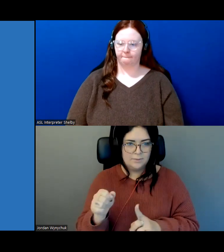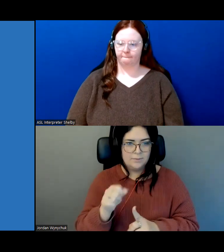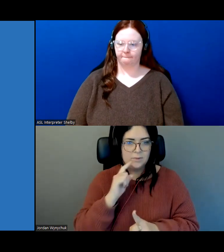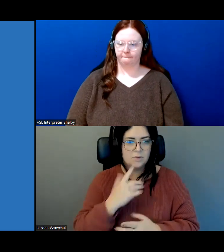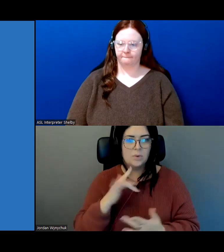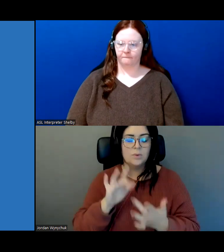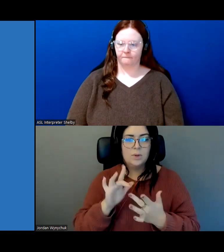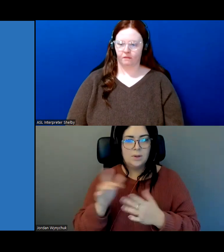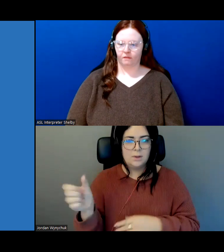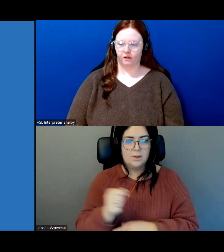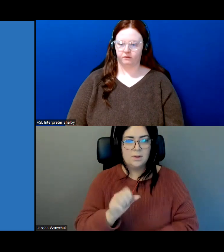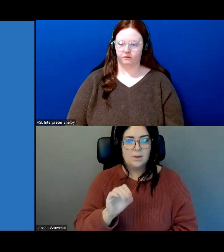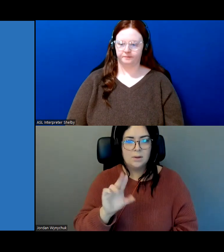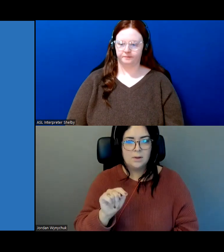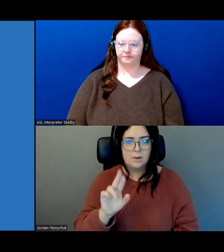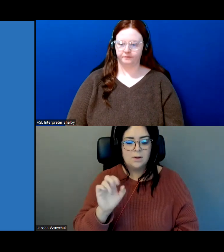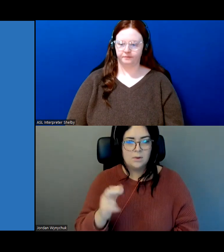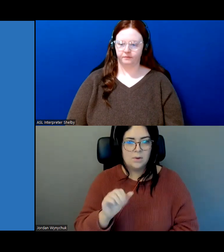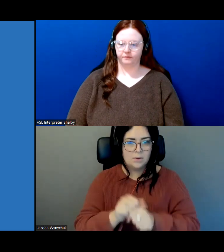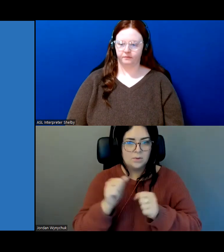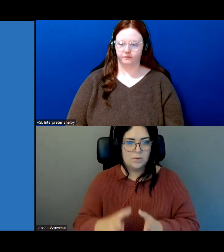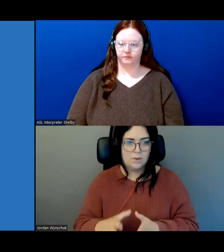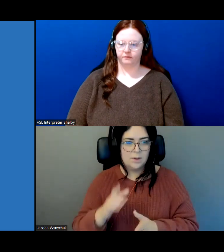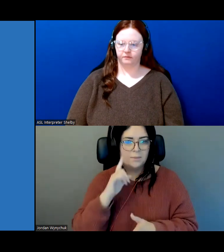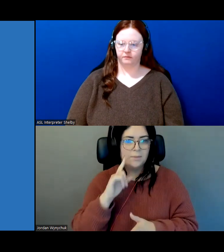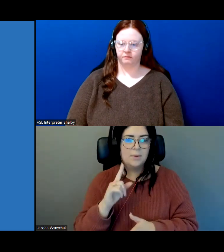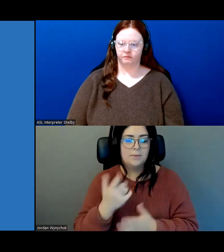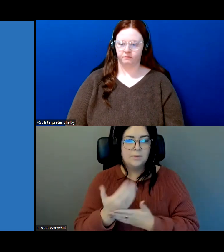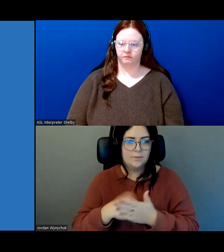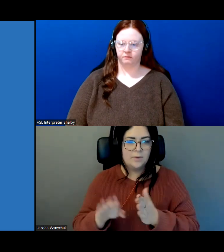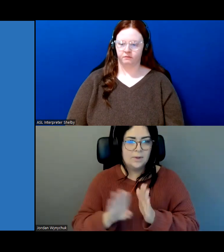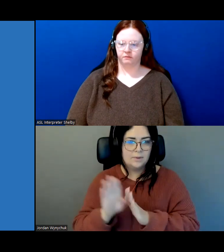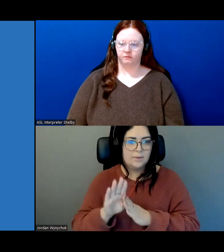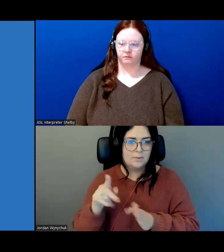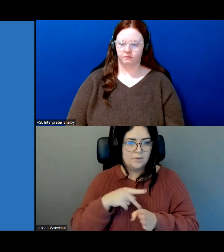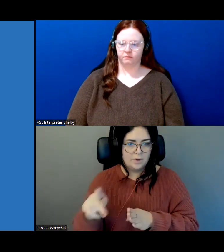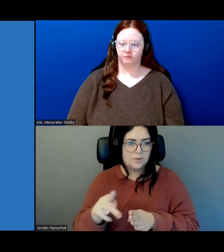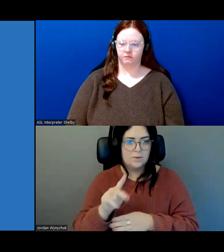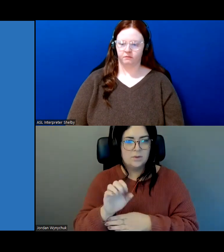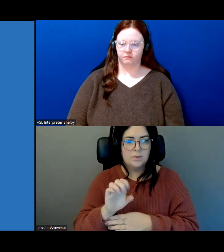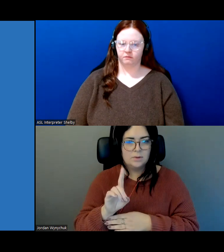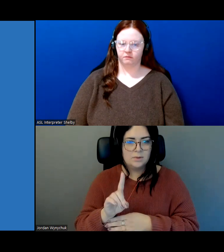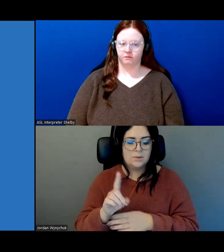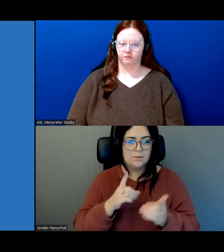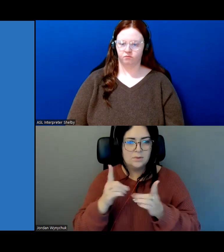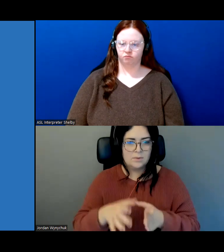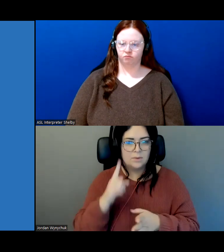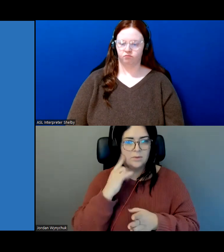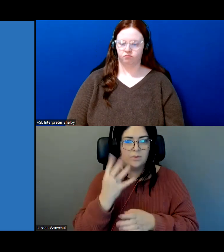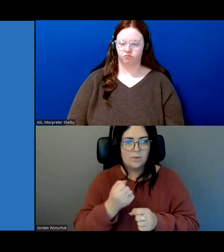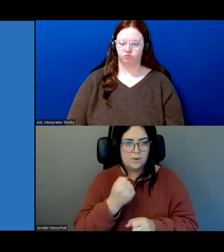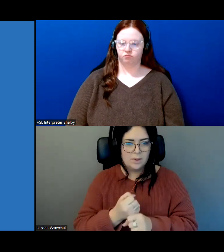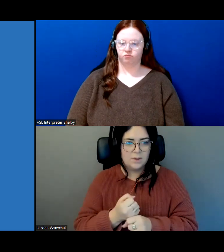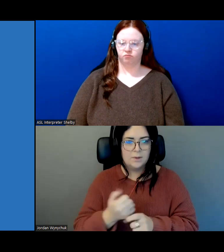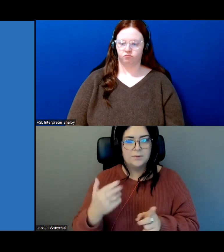4 years. We have given away close to 40,000 merchandise items across NL via our visibility program.